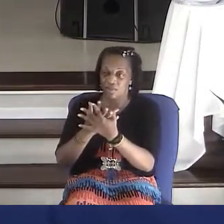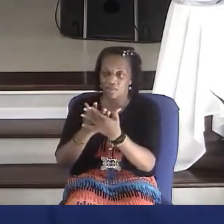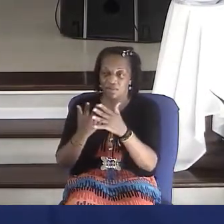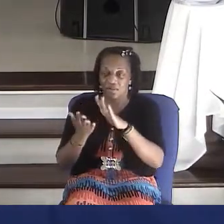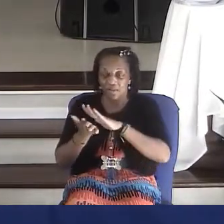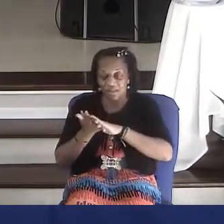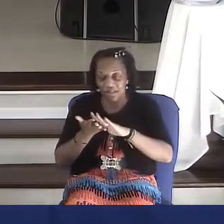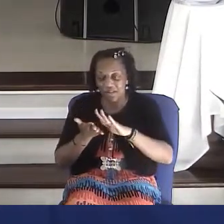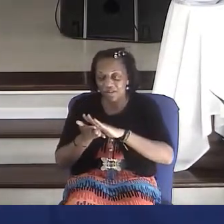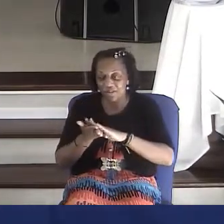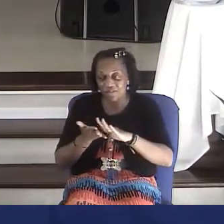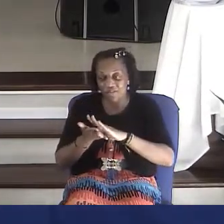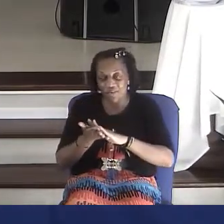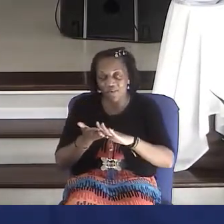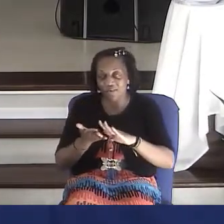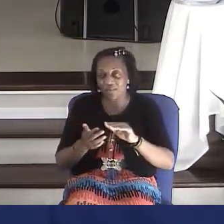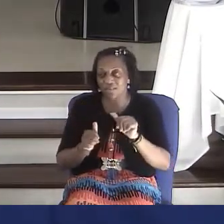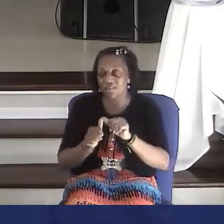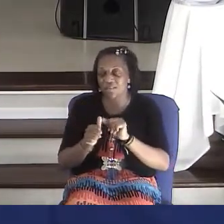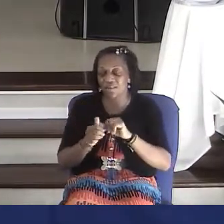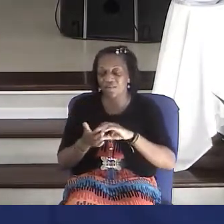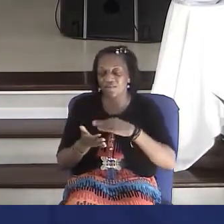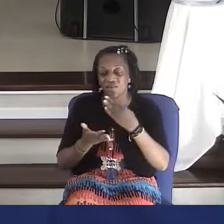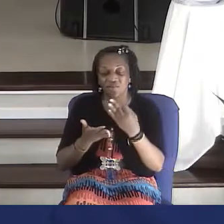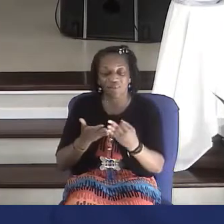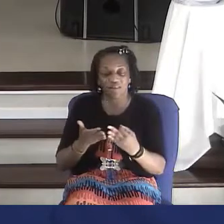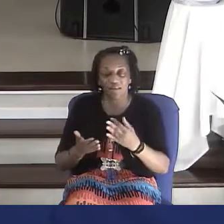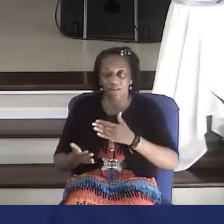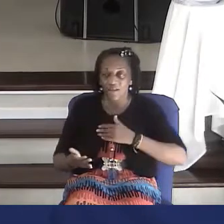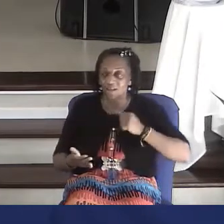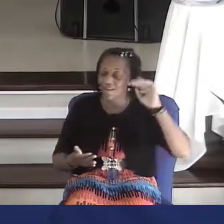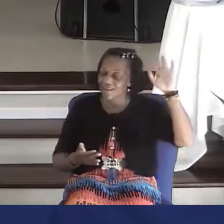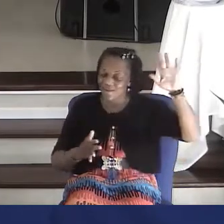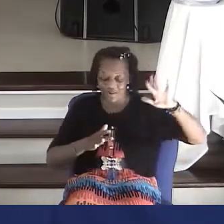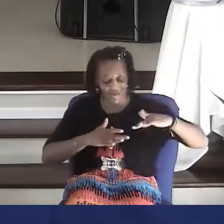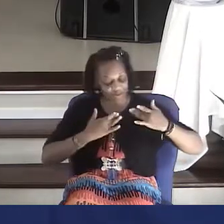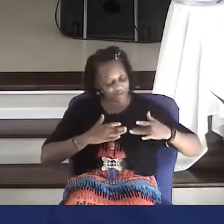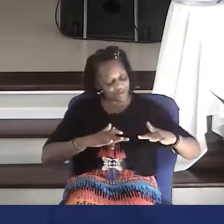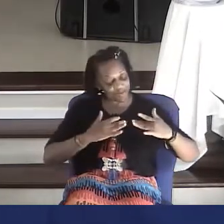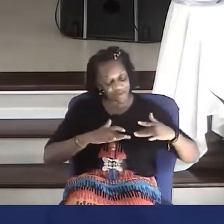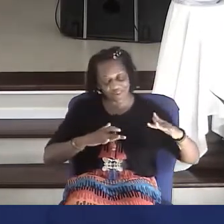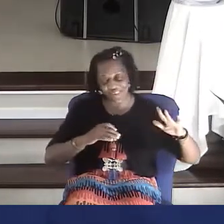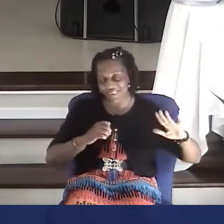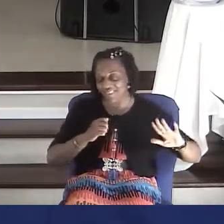erased every failure, and your mercy